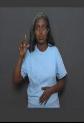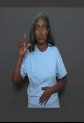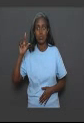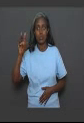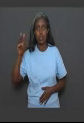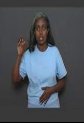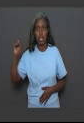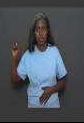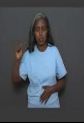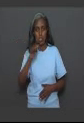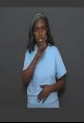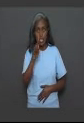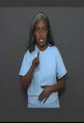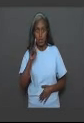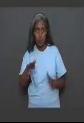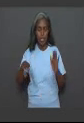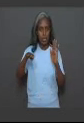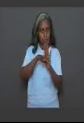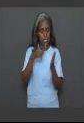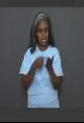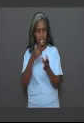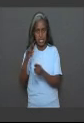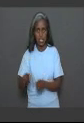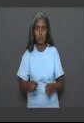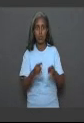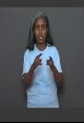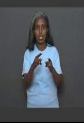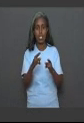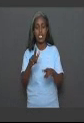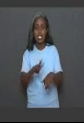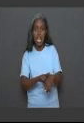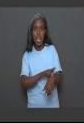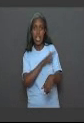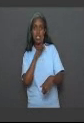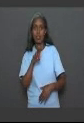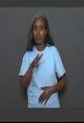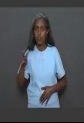Z1, represented this way, is the length of the